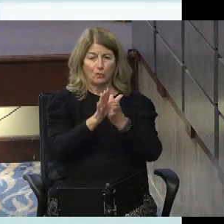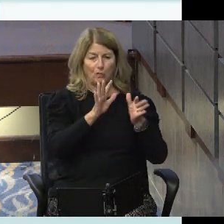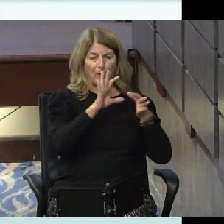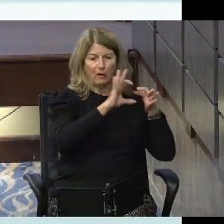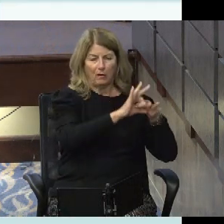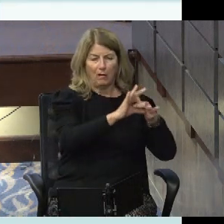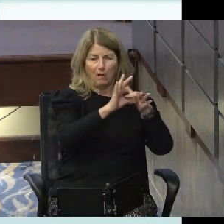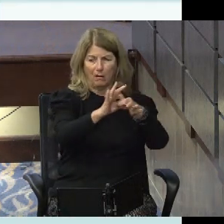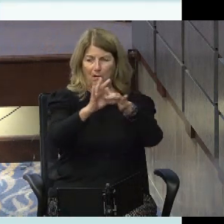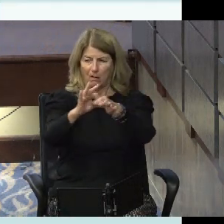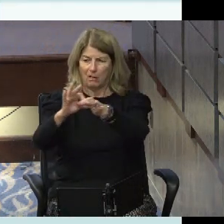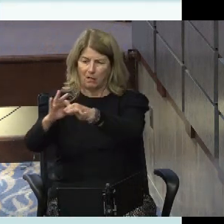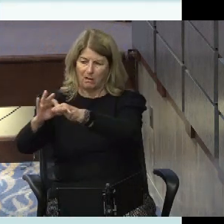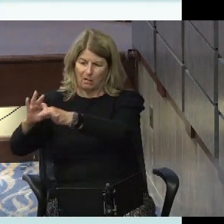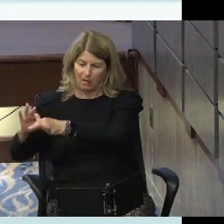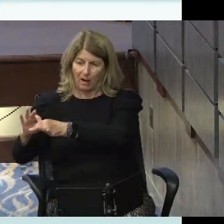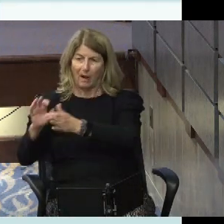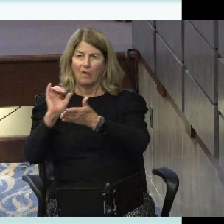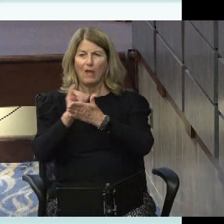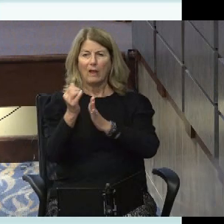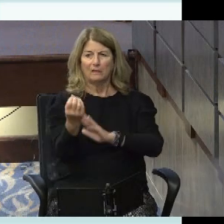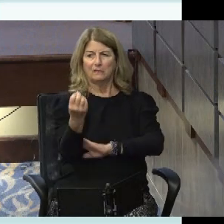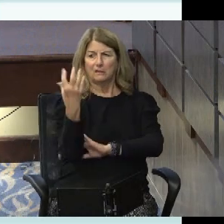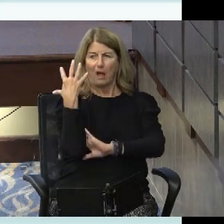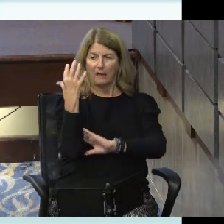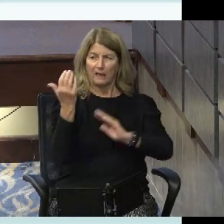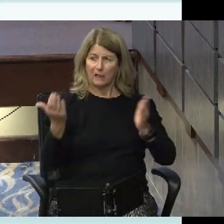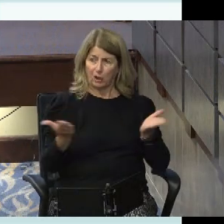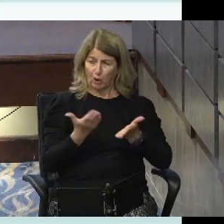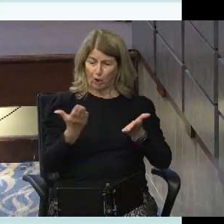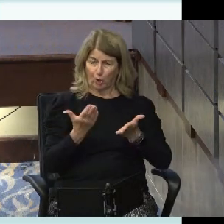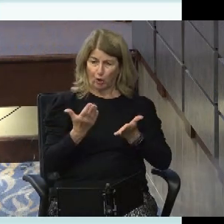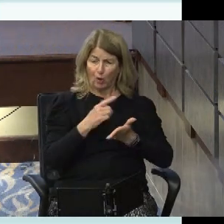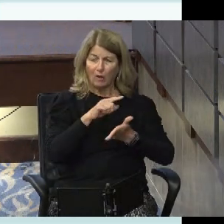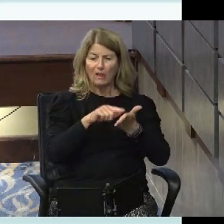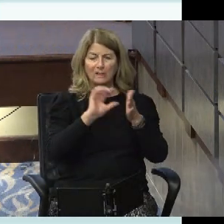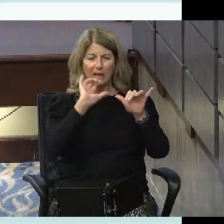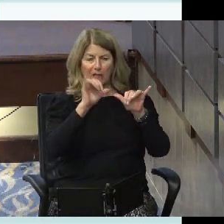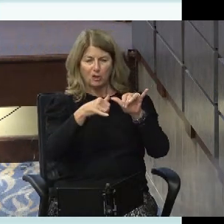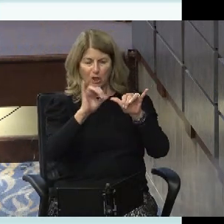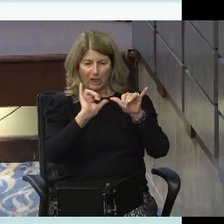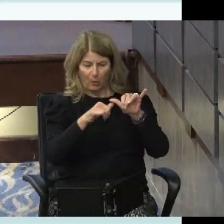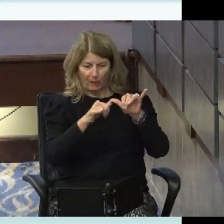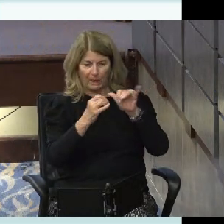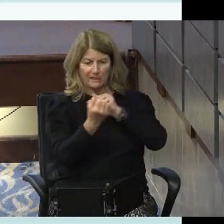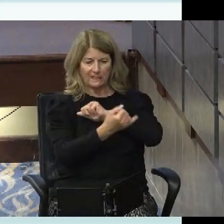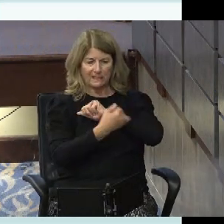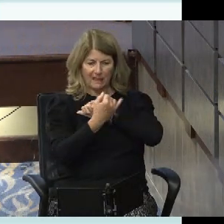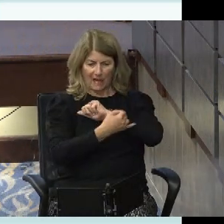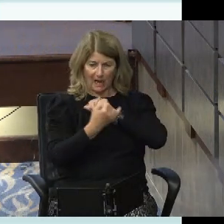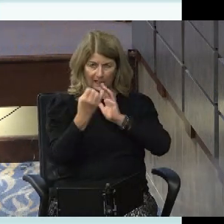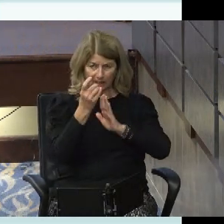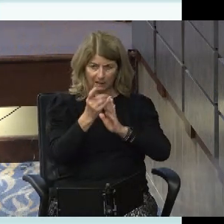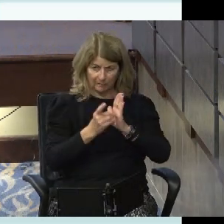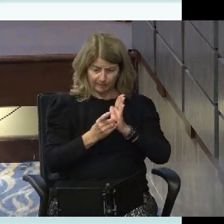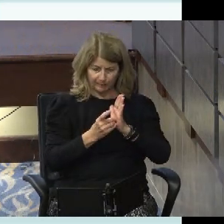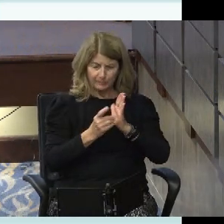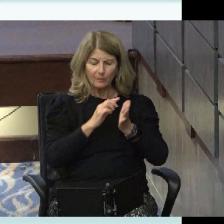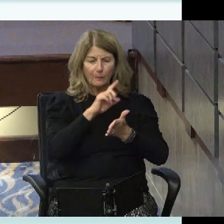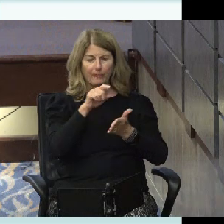And then this slide here, this is kind of an engineering design surface. So this is